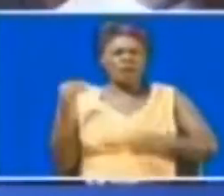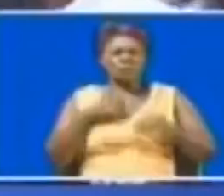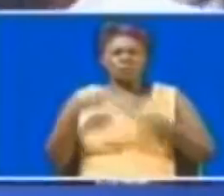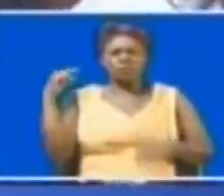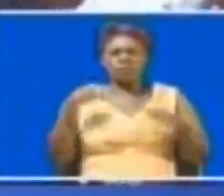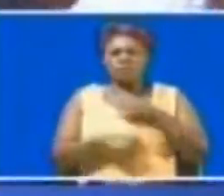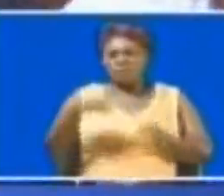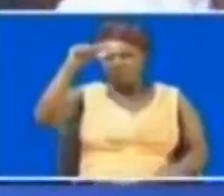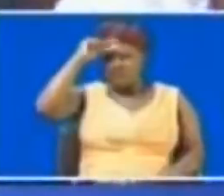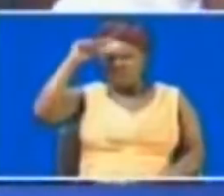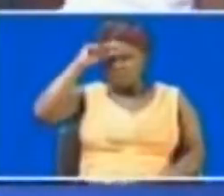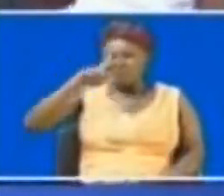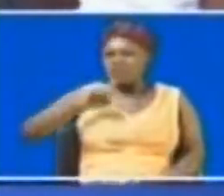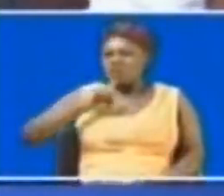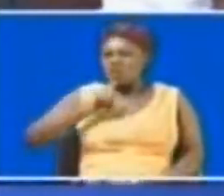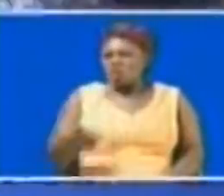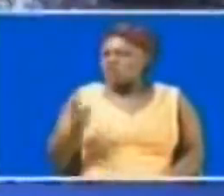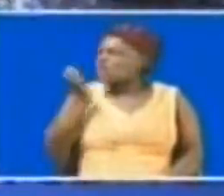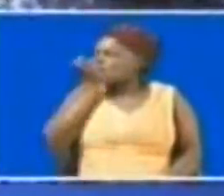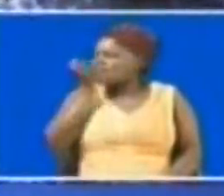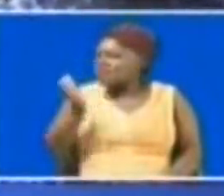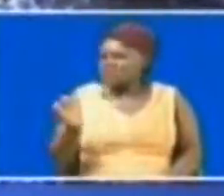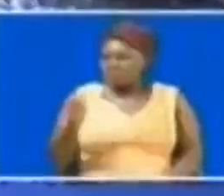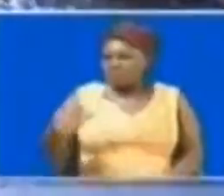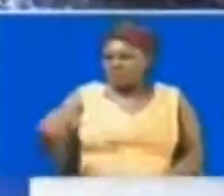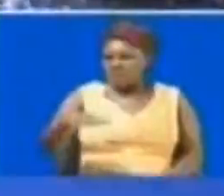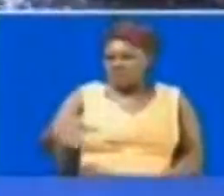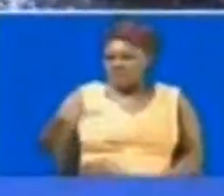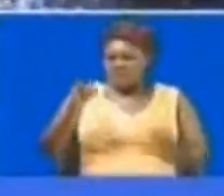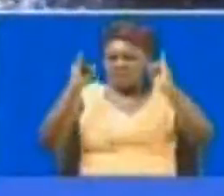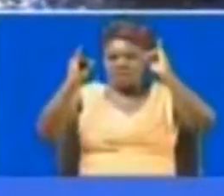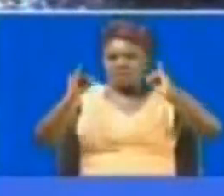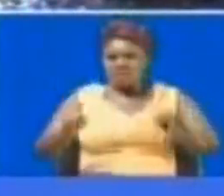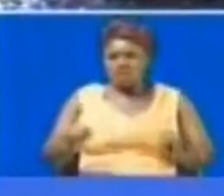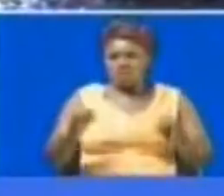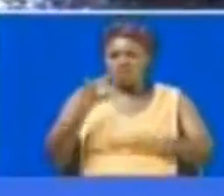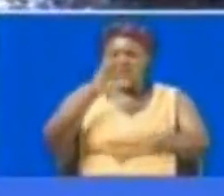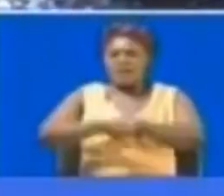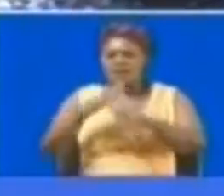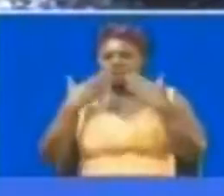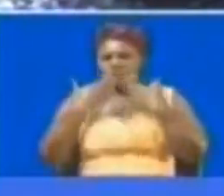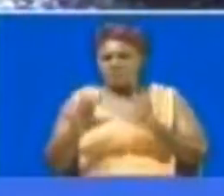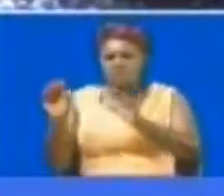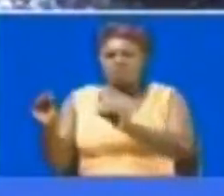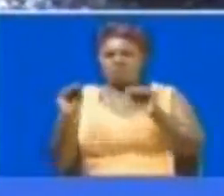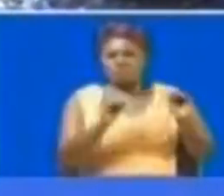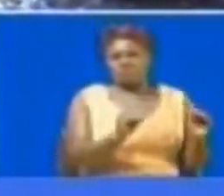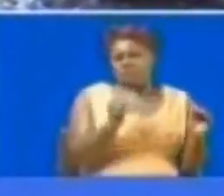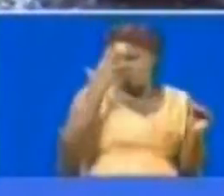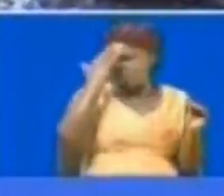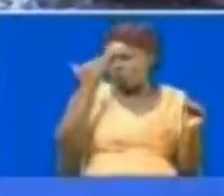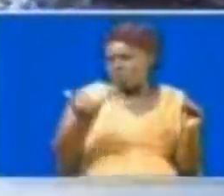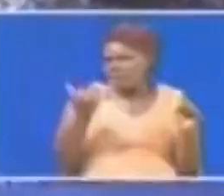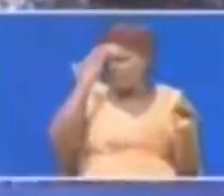The government agency orders have been ignored. If the site, a new site, has already been found for relocation,